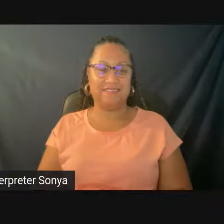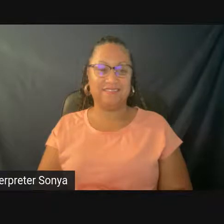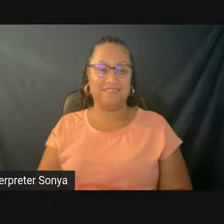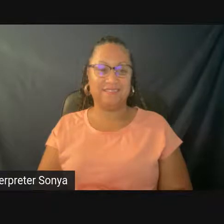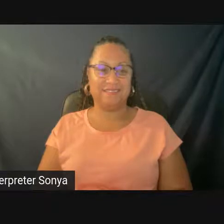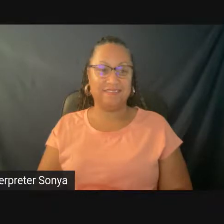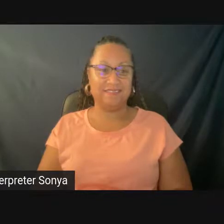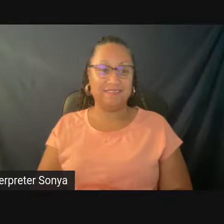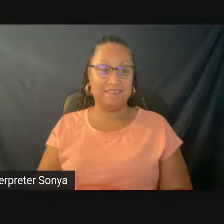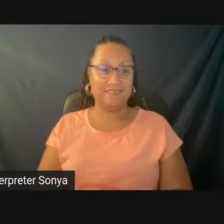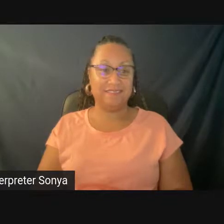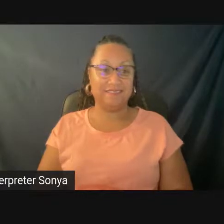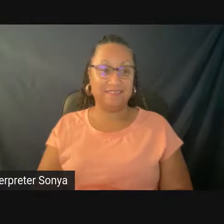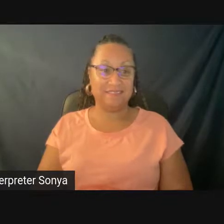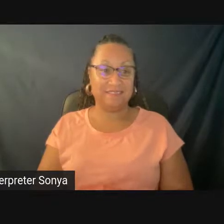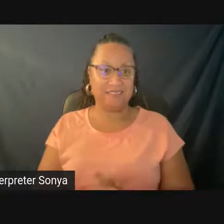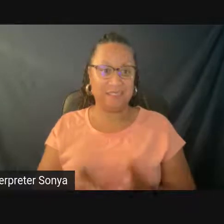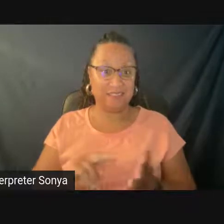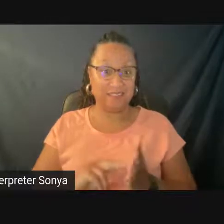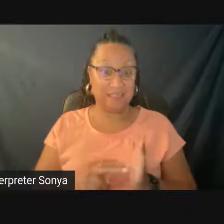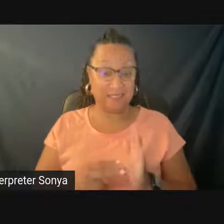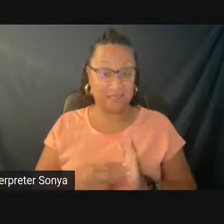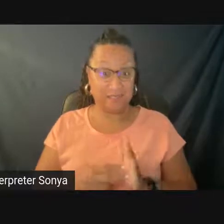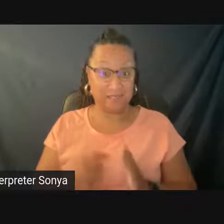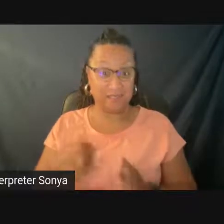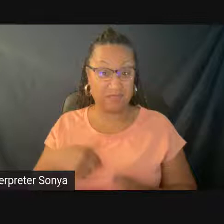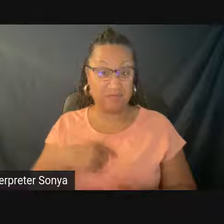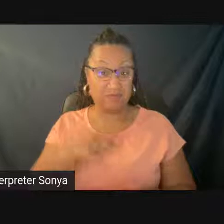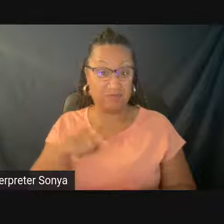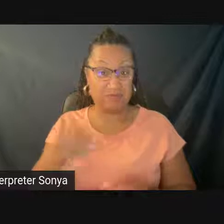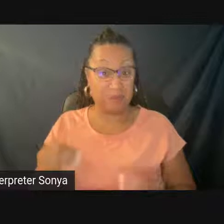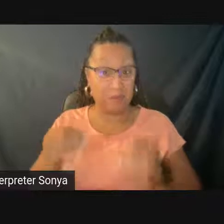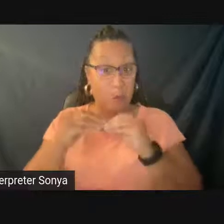Oh, does this mean we're going to need an encore?